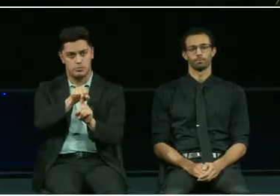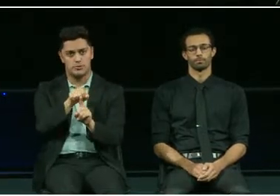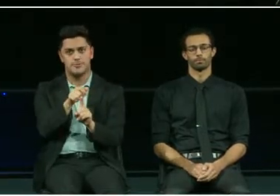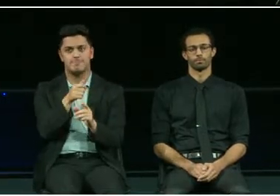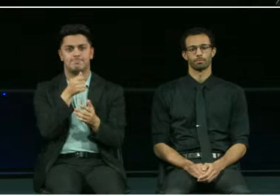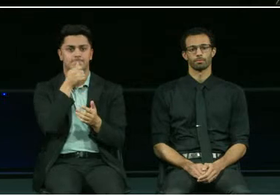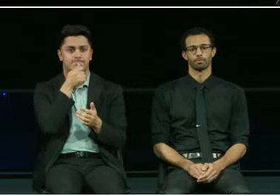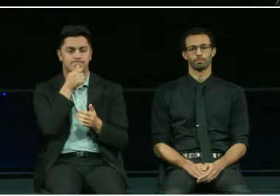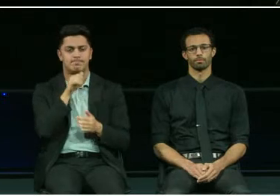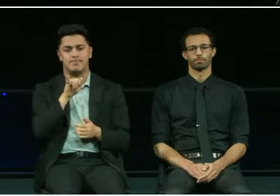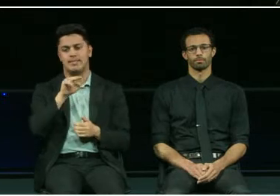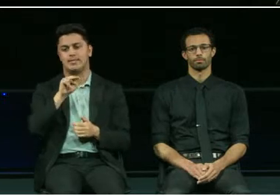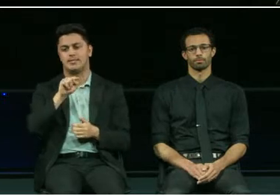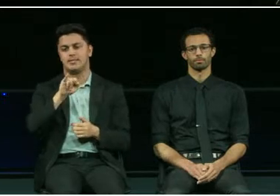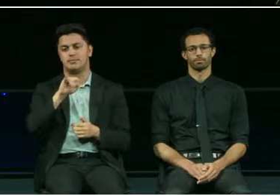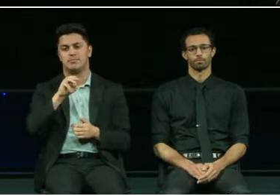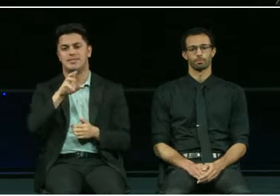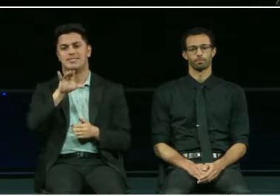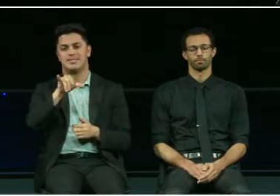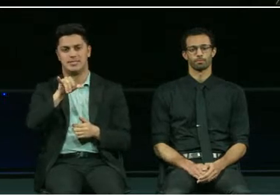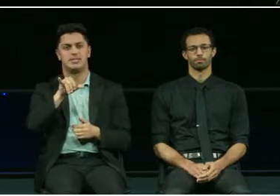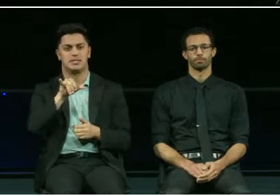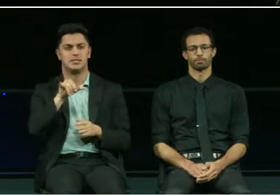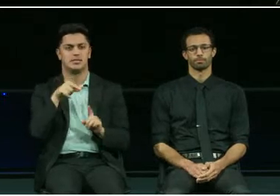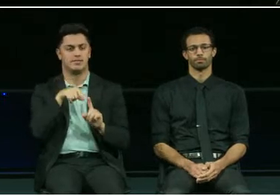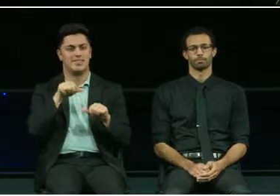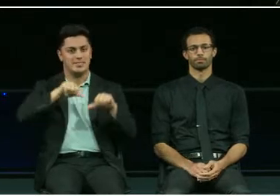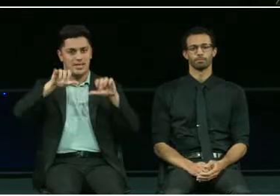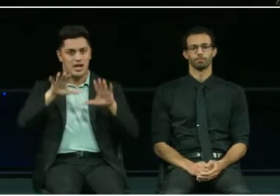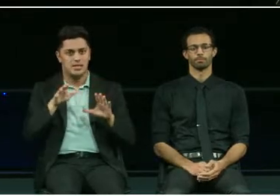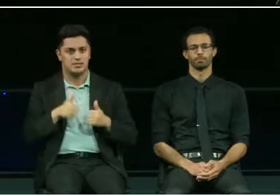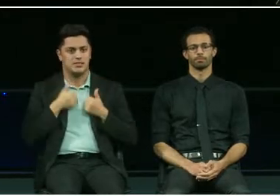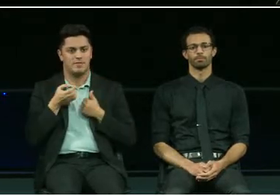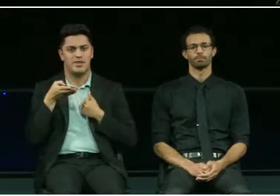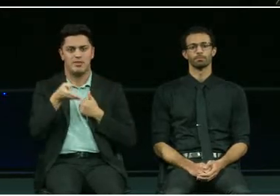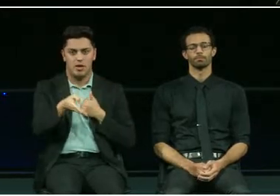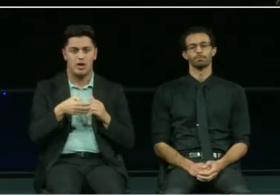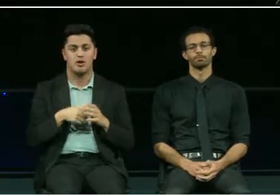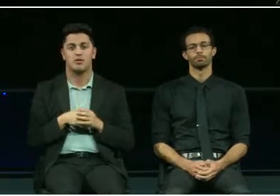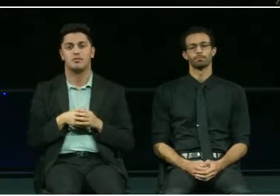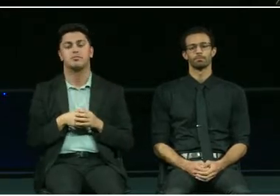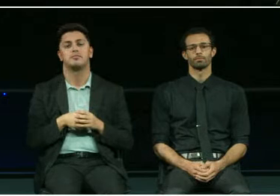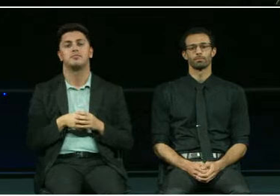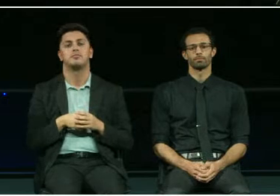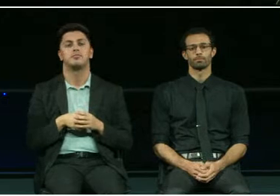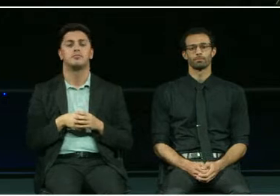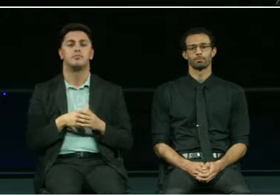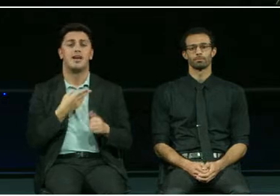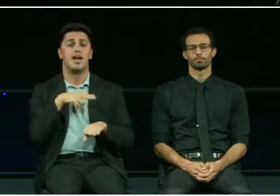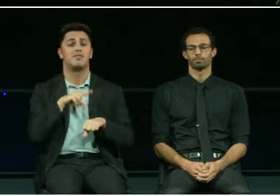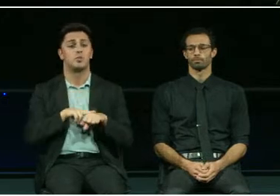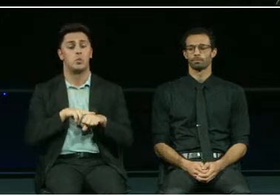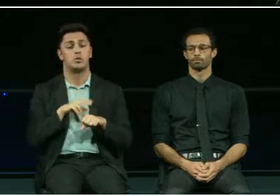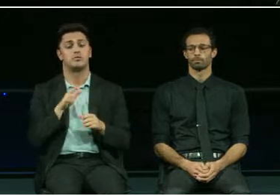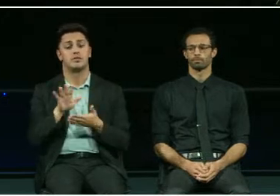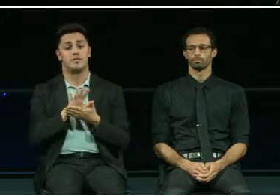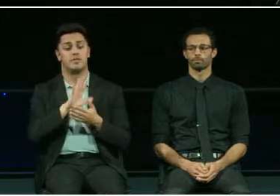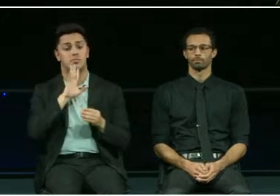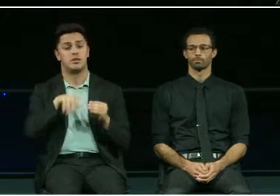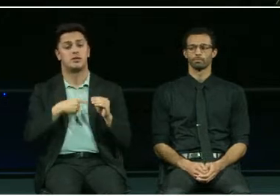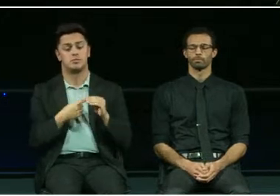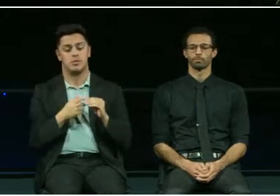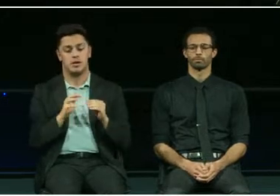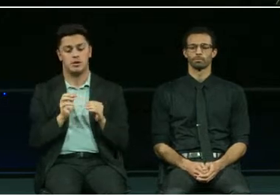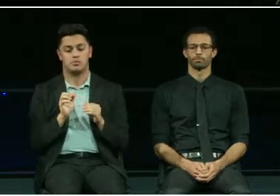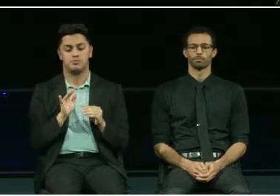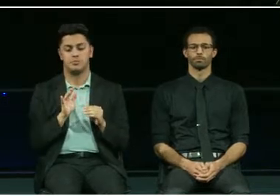intimacy, too, of the scientists living in that region. And, of course, the film talks about,